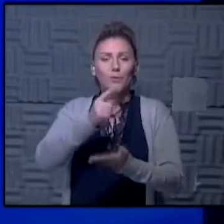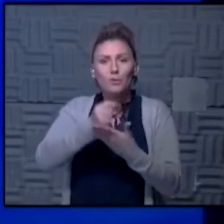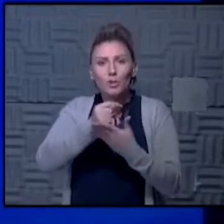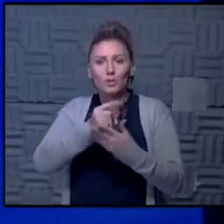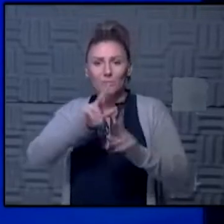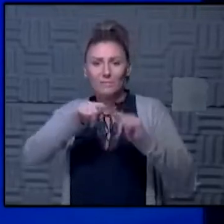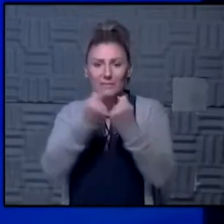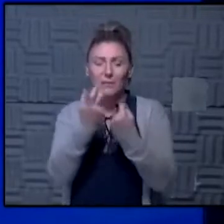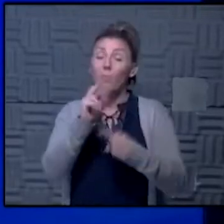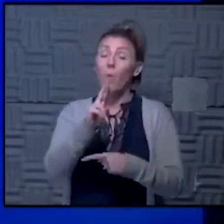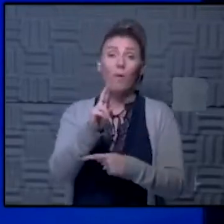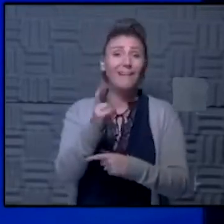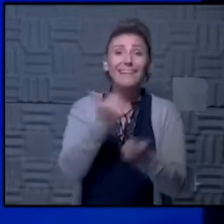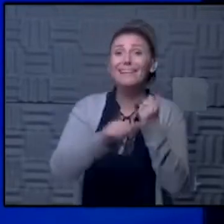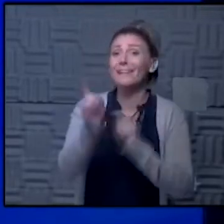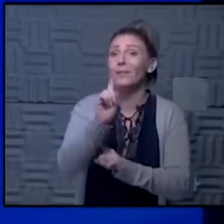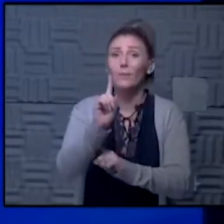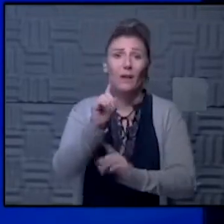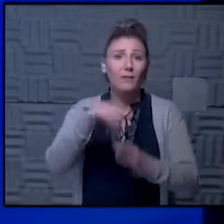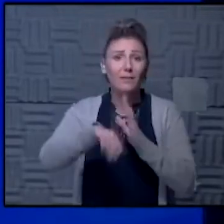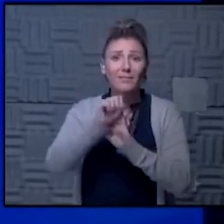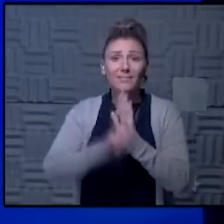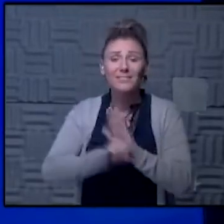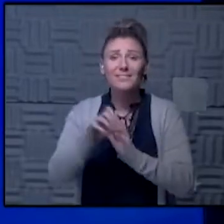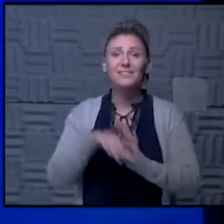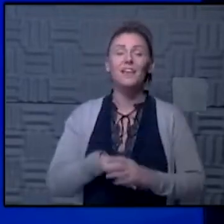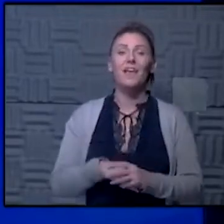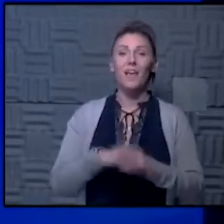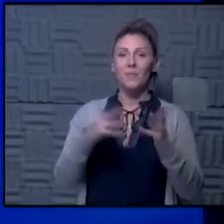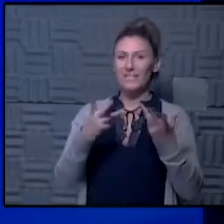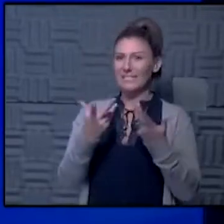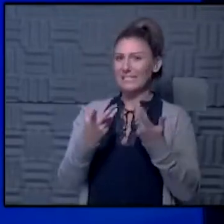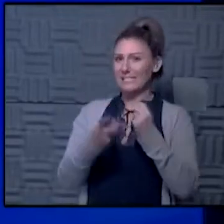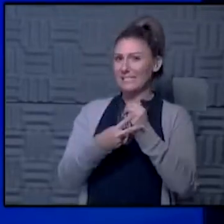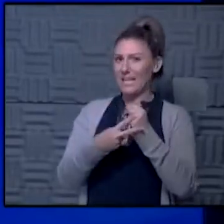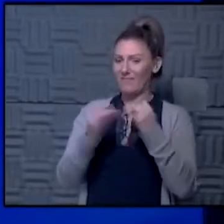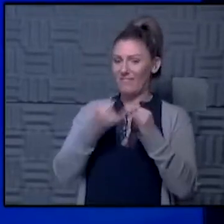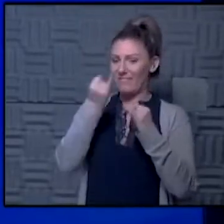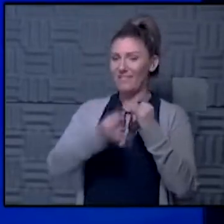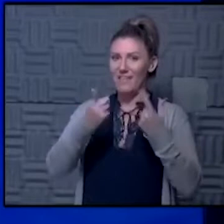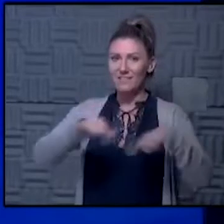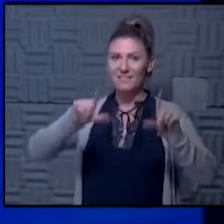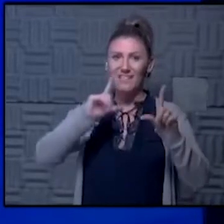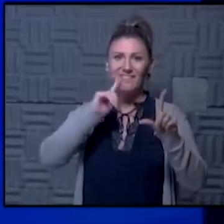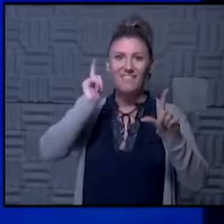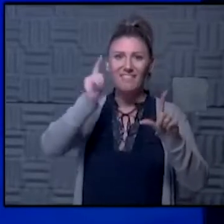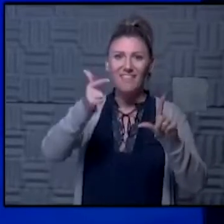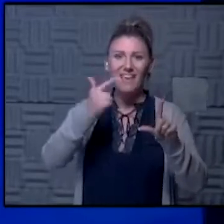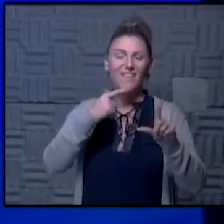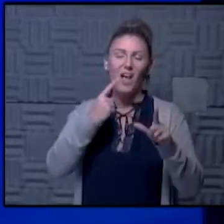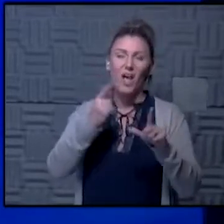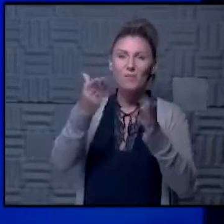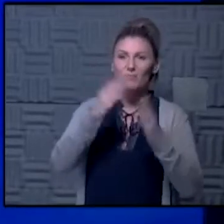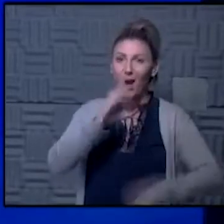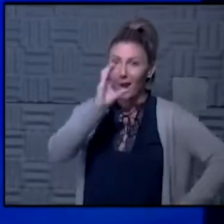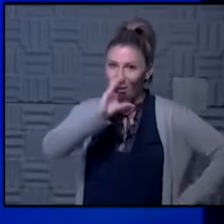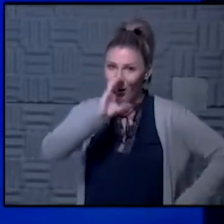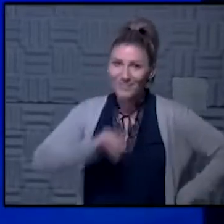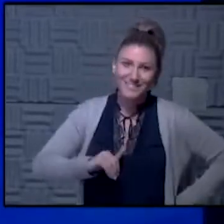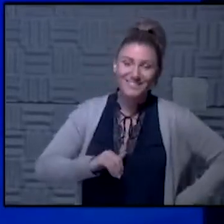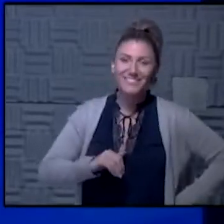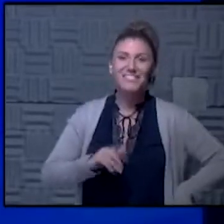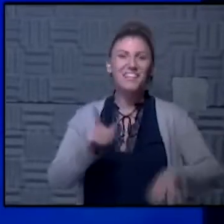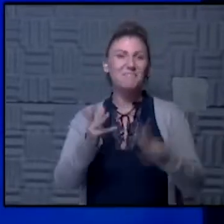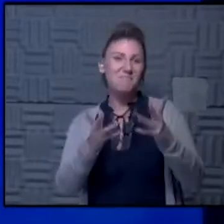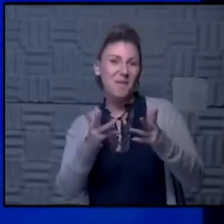across the state to manage your care. I'm going to save the last slide for later in the show. I brought cartoons as well, so we'll